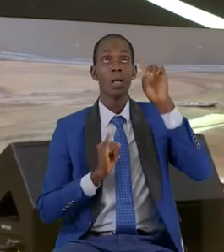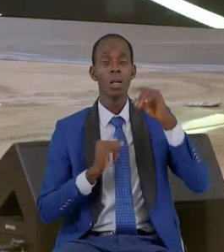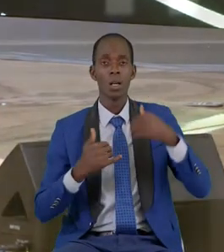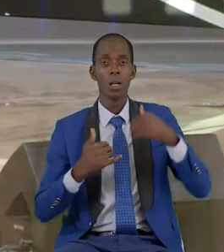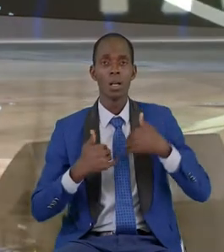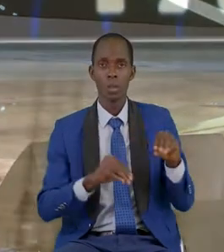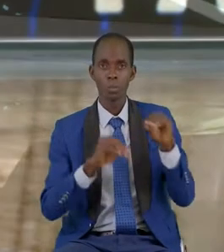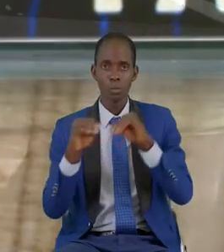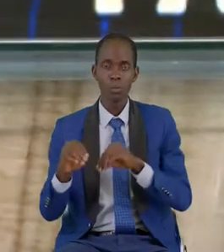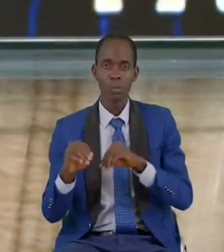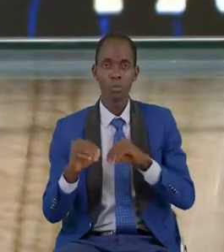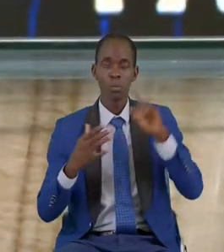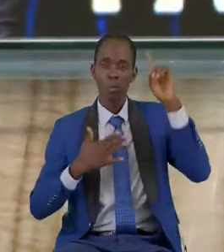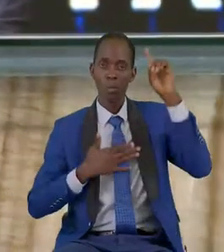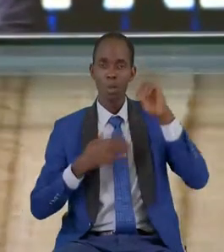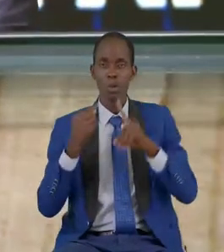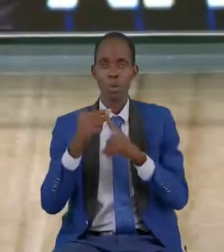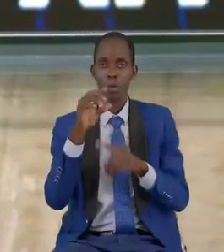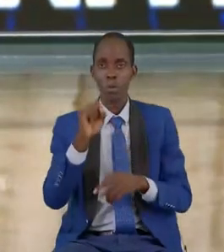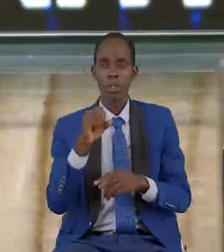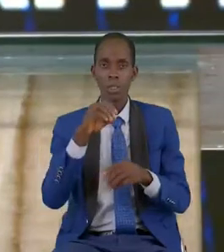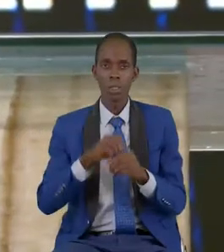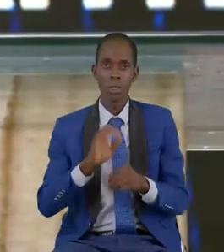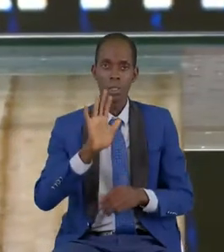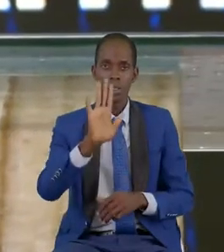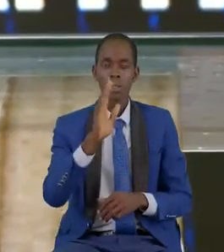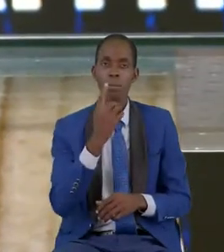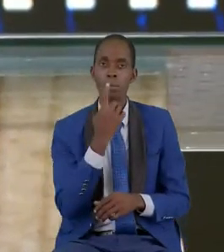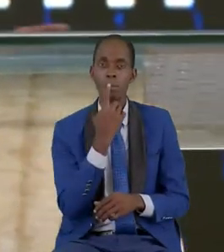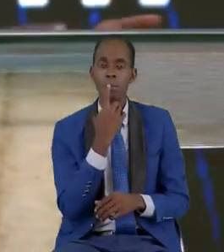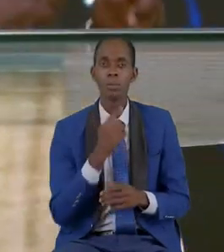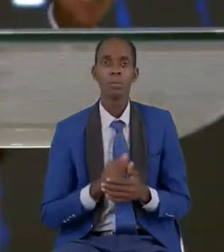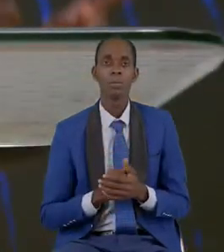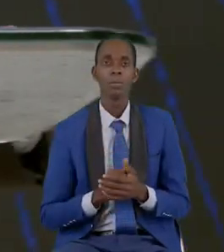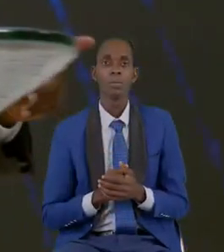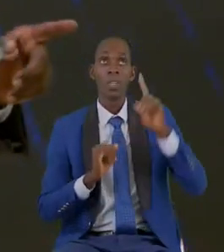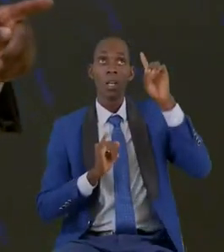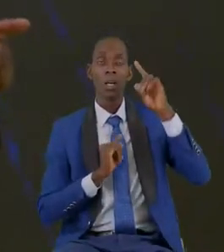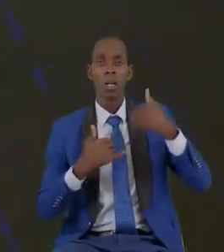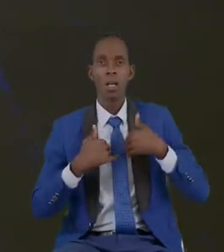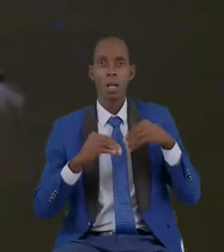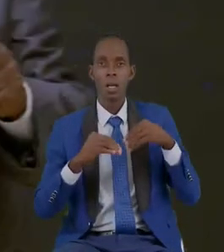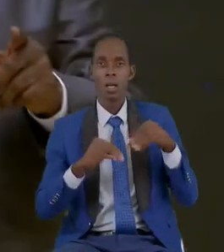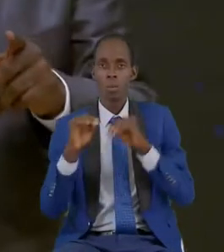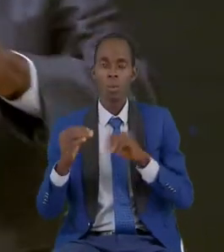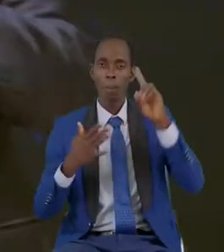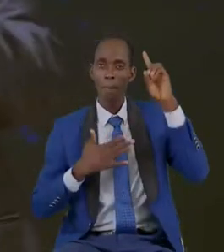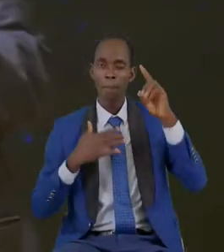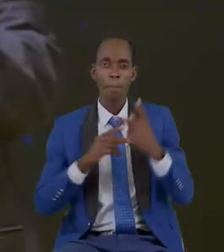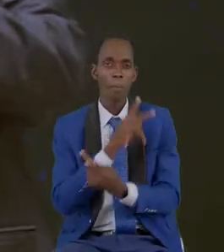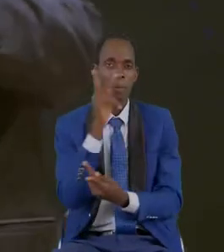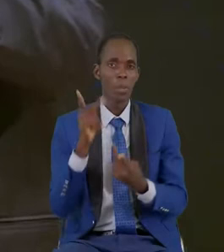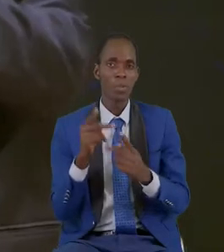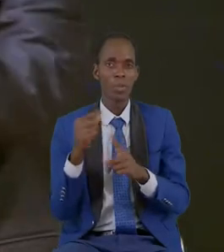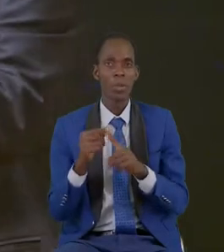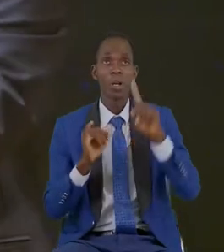my words in thy mouth. I have put the perfect word. I have